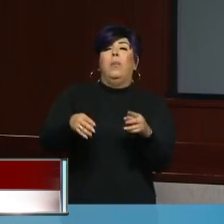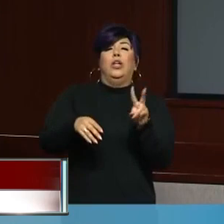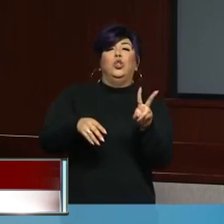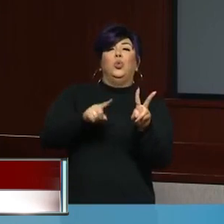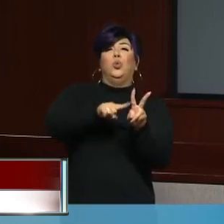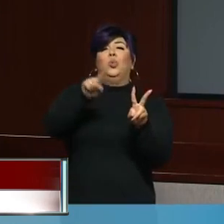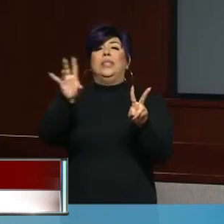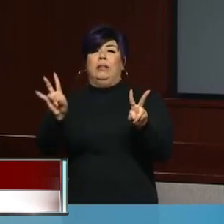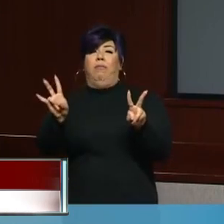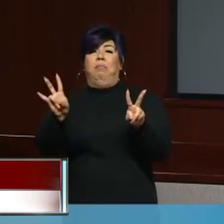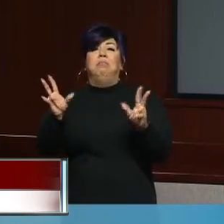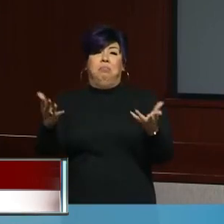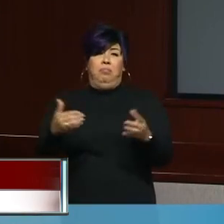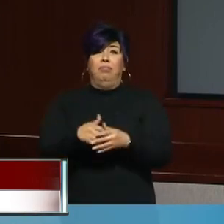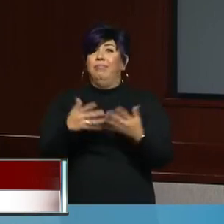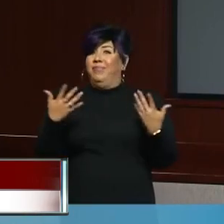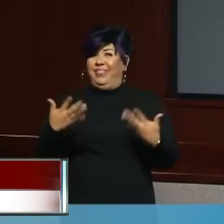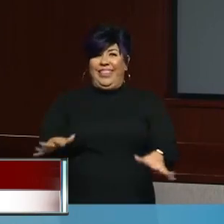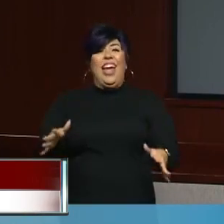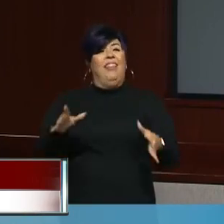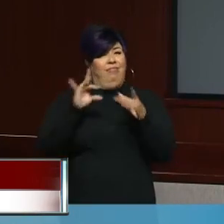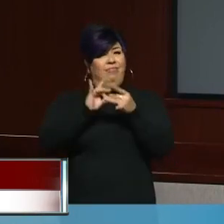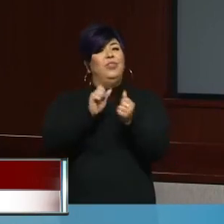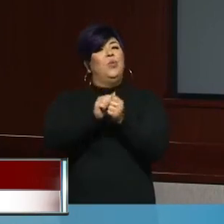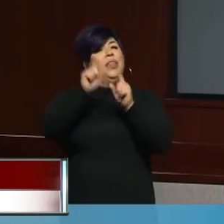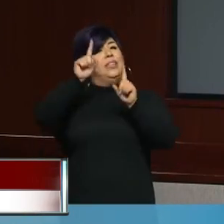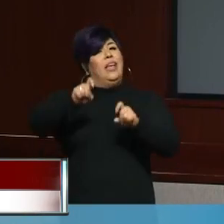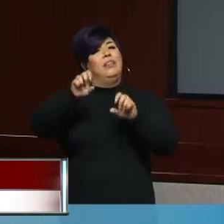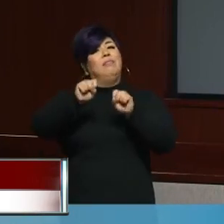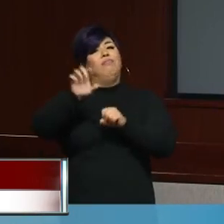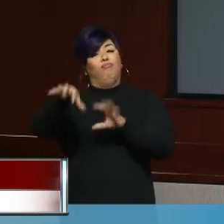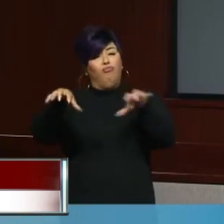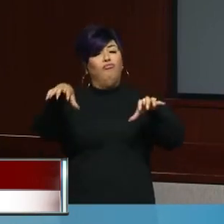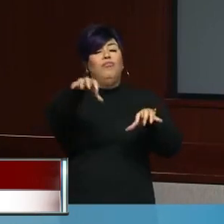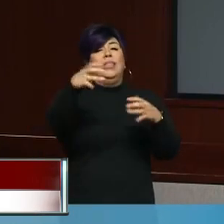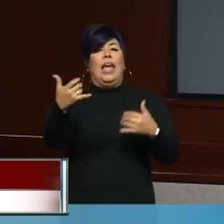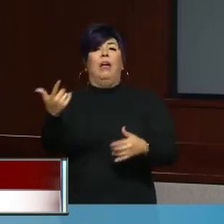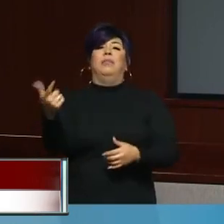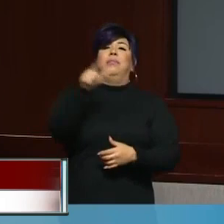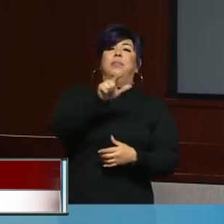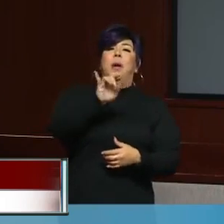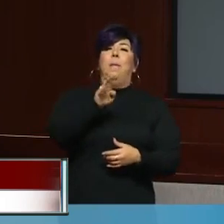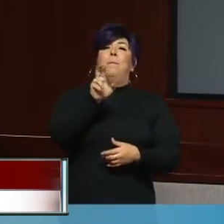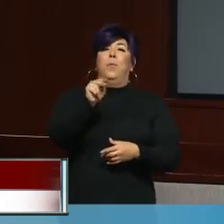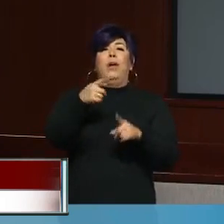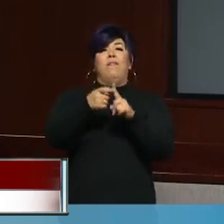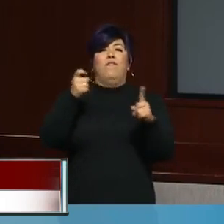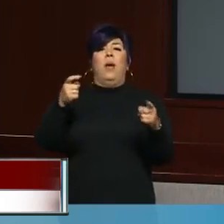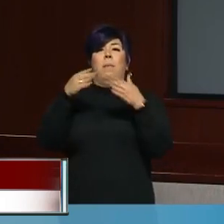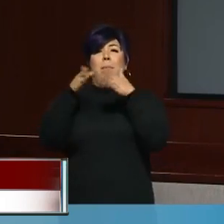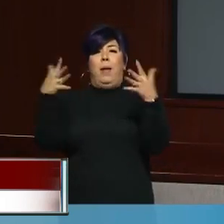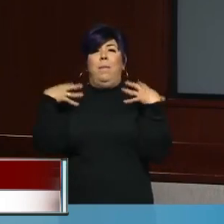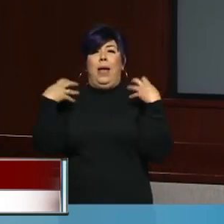2 to 7. That's all I have on testing, and I'll turn it over to Brent Kerrigan from Public Health.